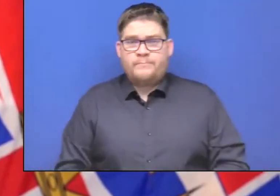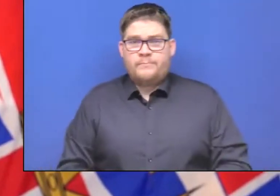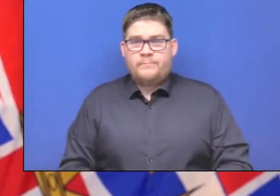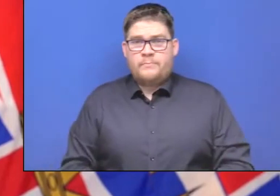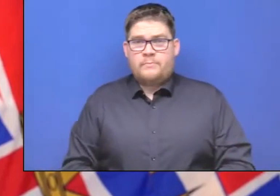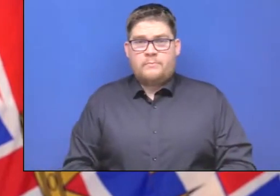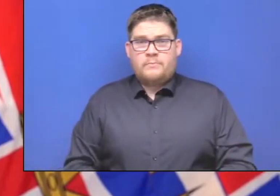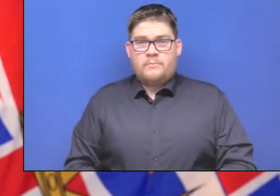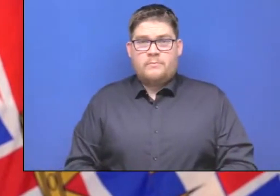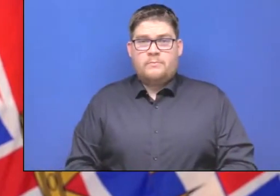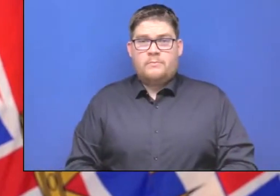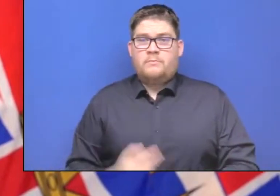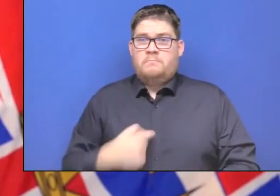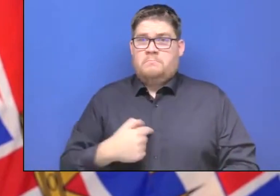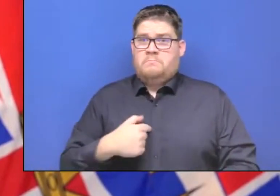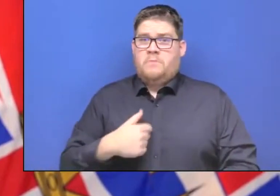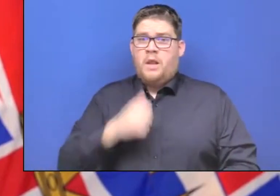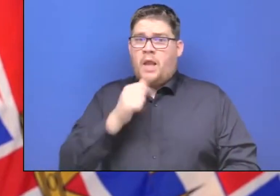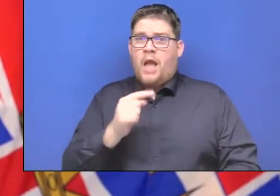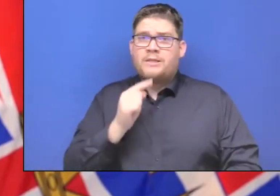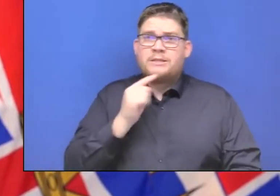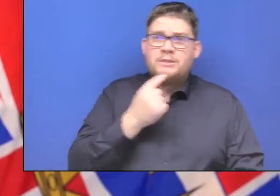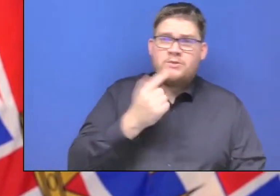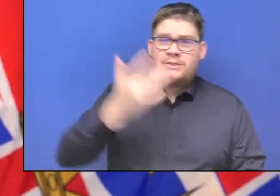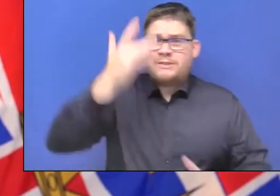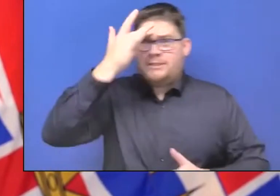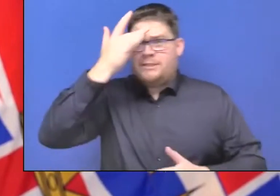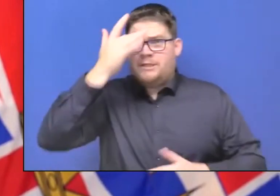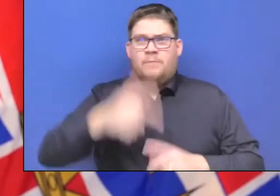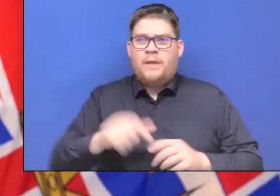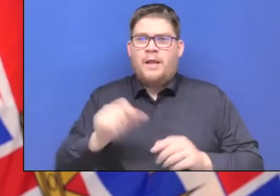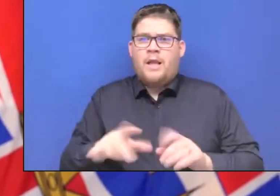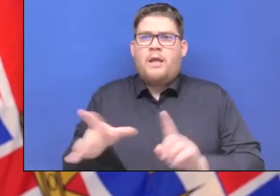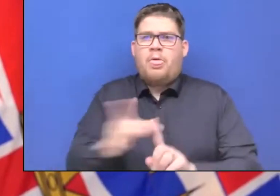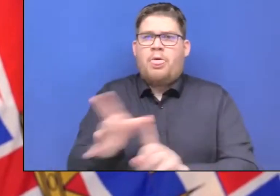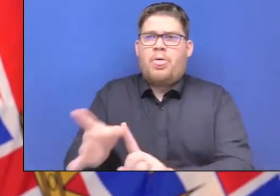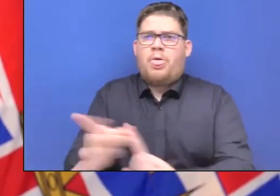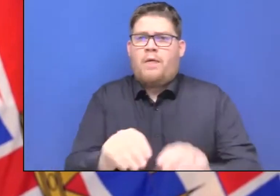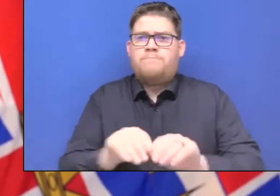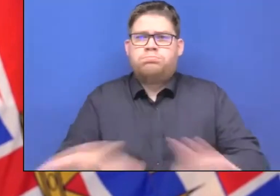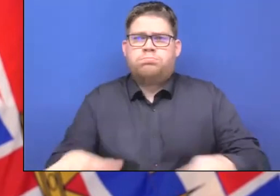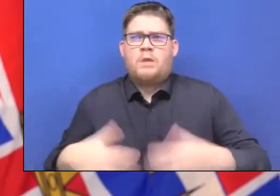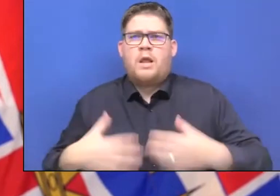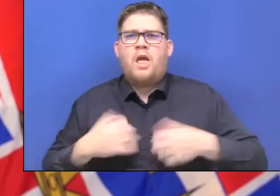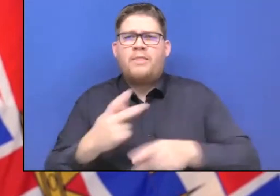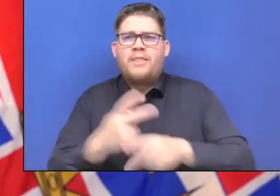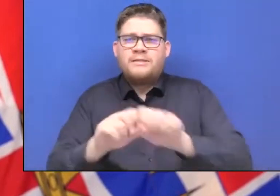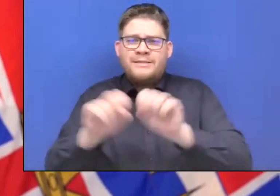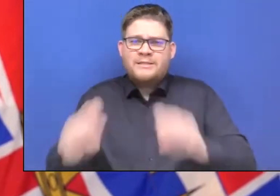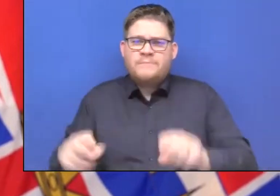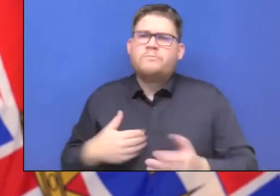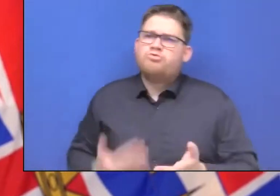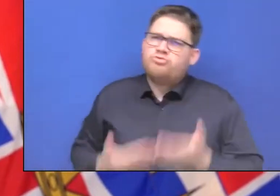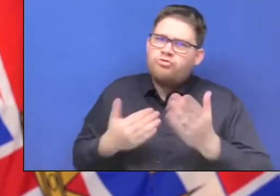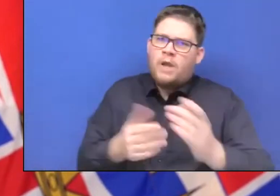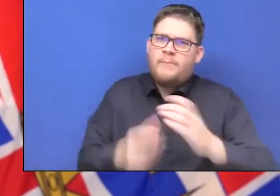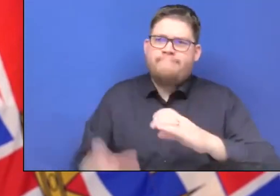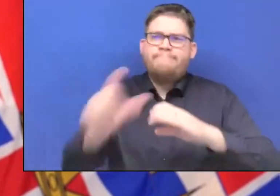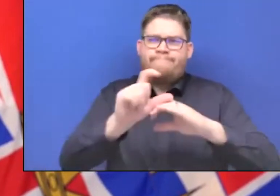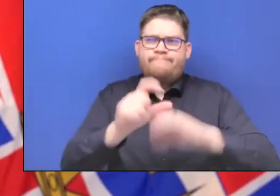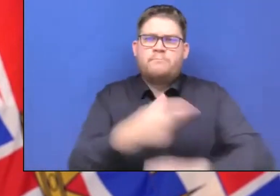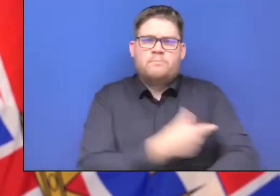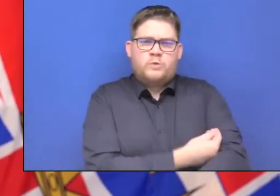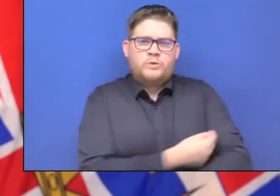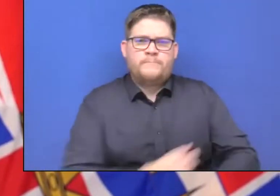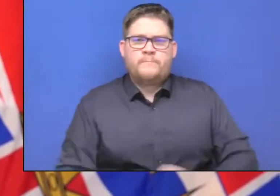but it can be so disrupted to our healthcare system where it's so strained at the moment. So those